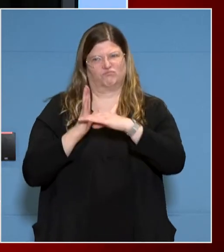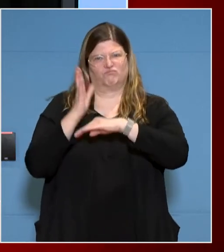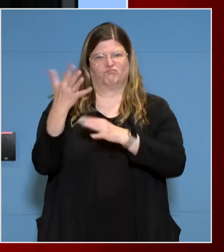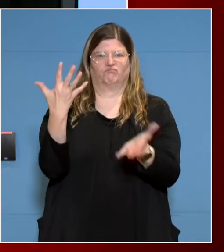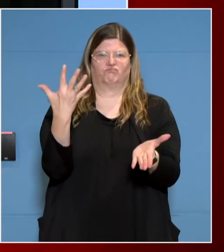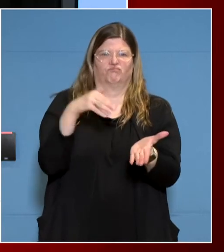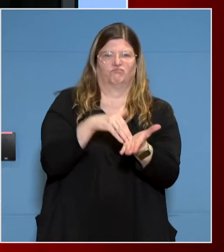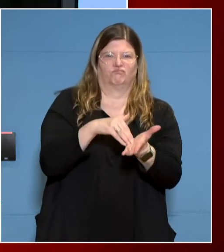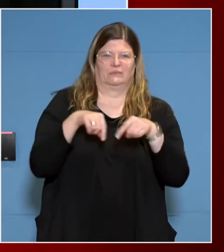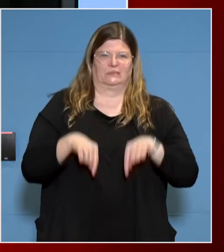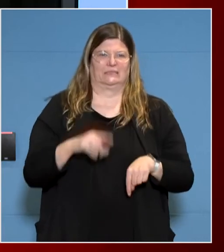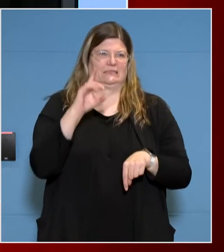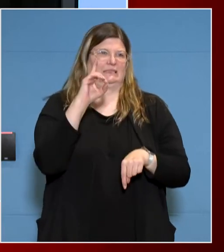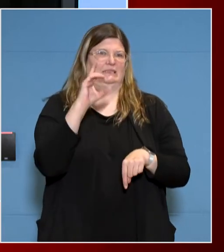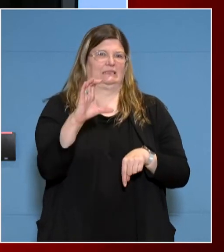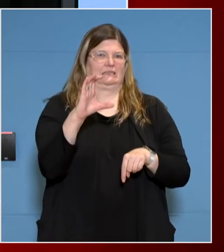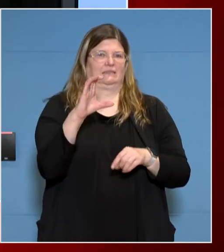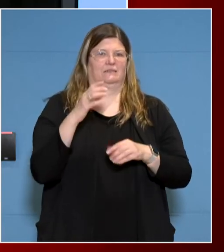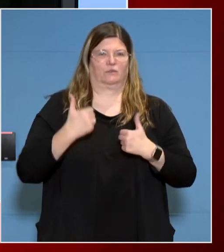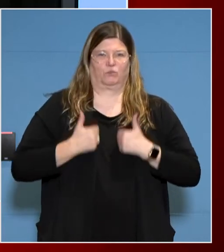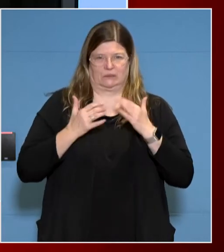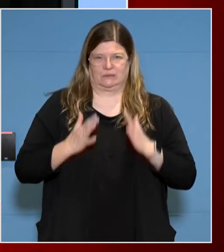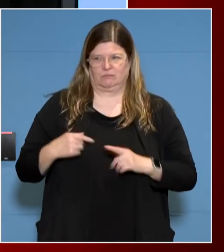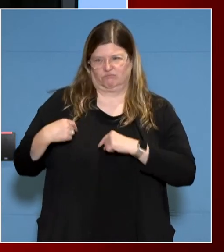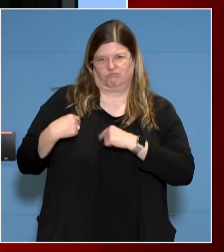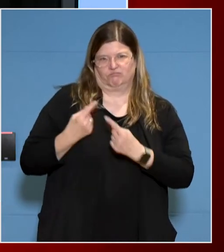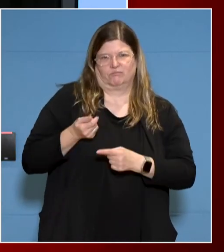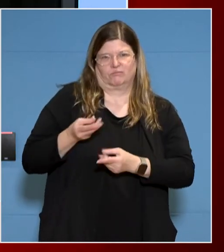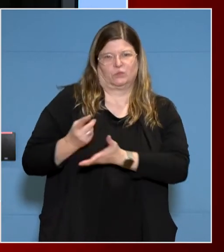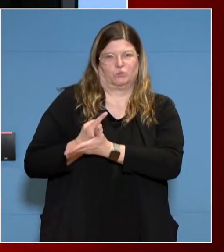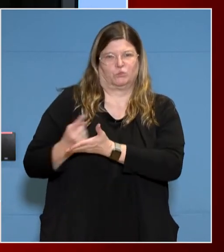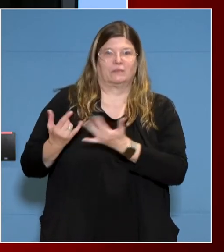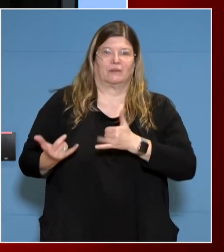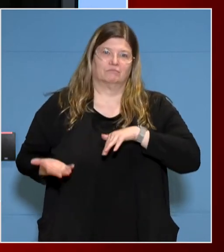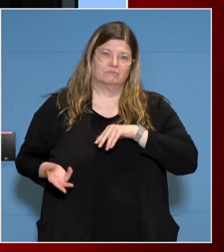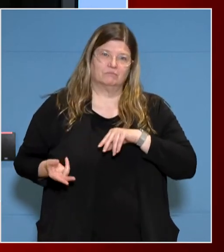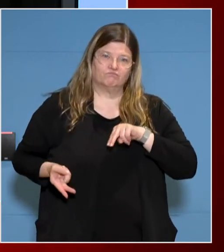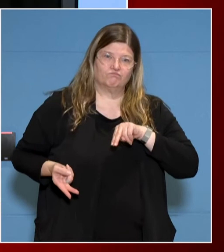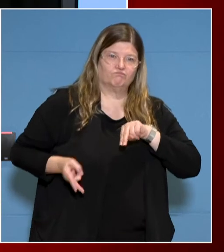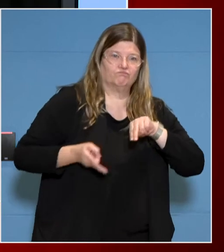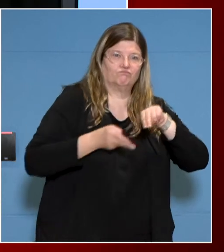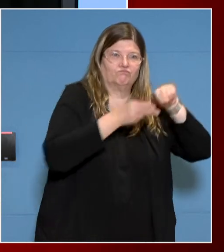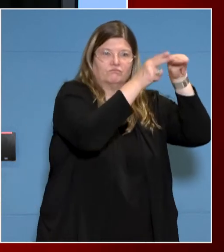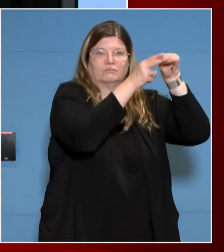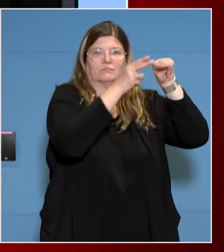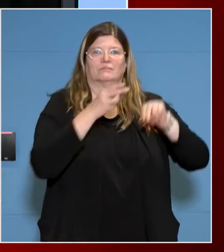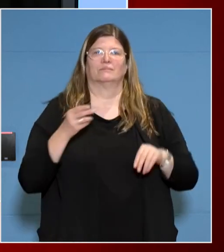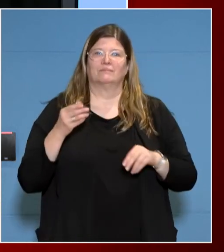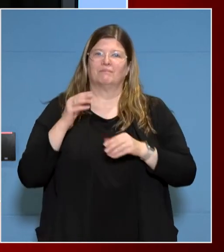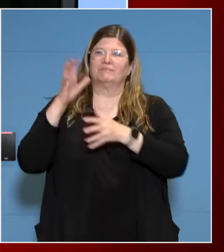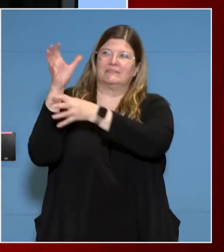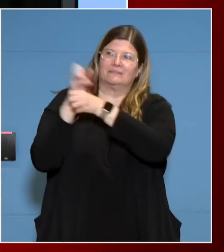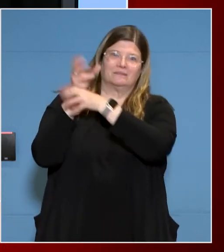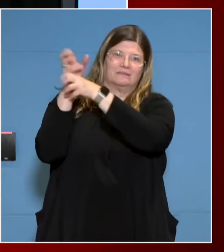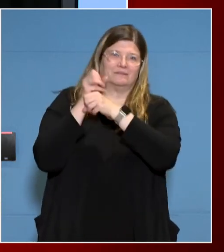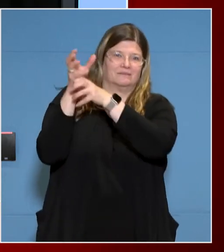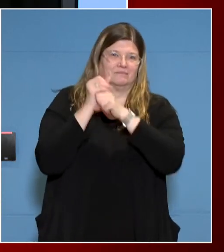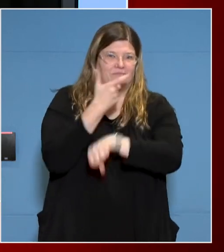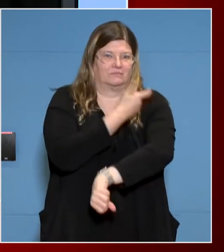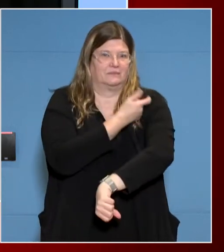also committed to increase the number as quickly as vaccine supply will allow. As